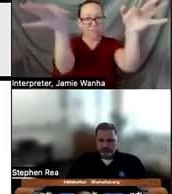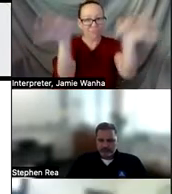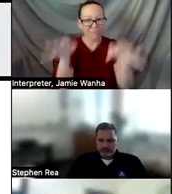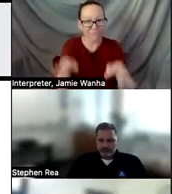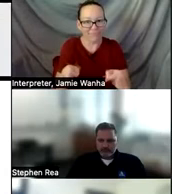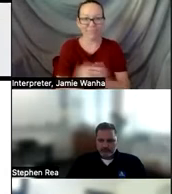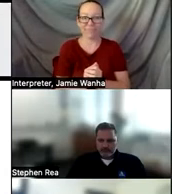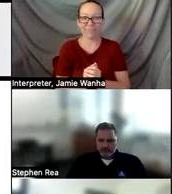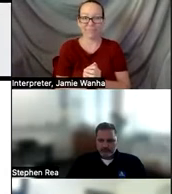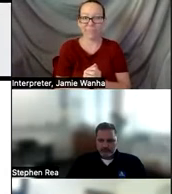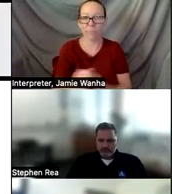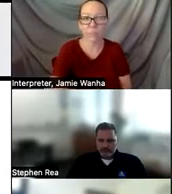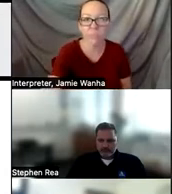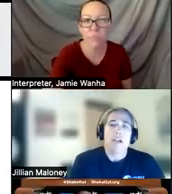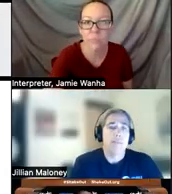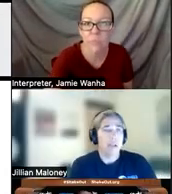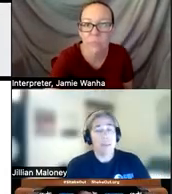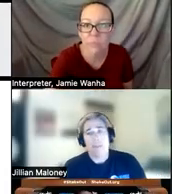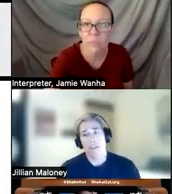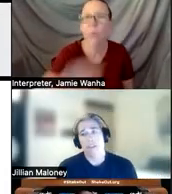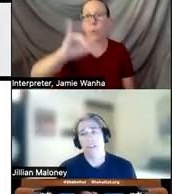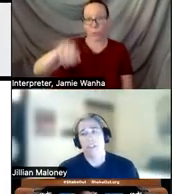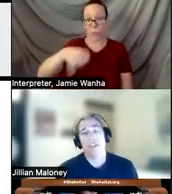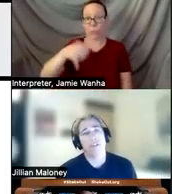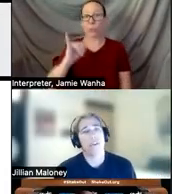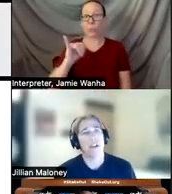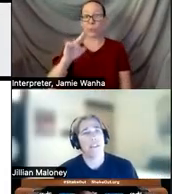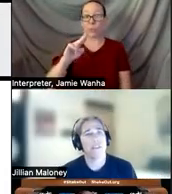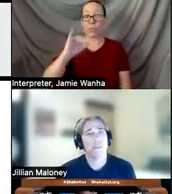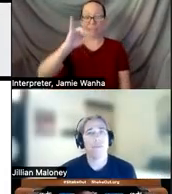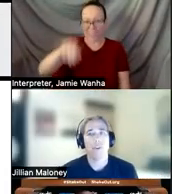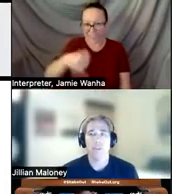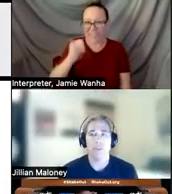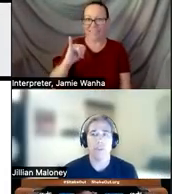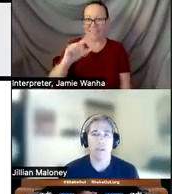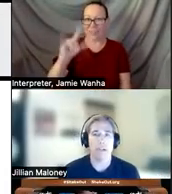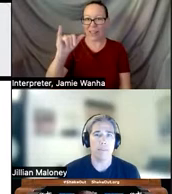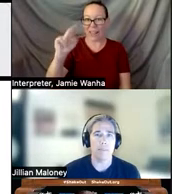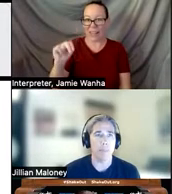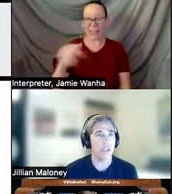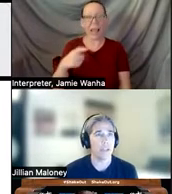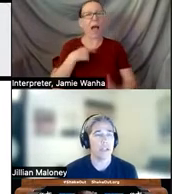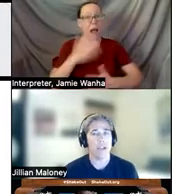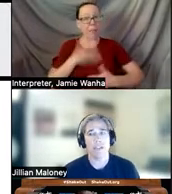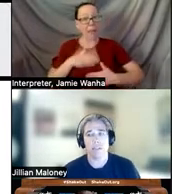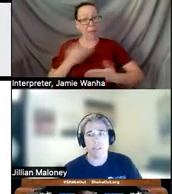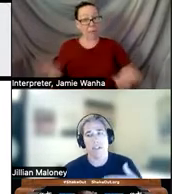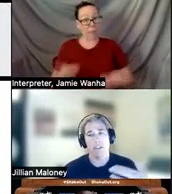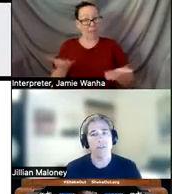up. Thanks, Mark. I'm happy to be here to provide this brief overview. I'm going to look